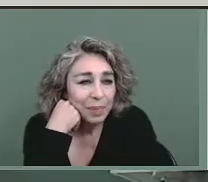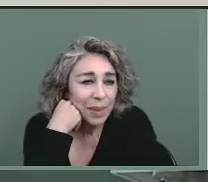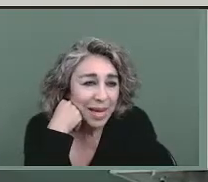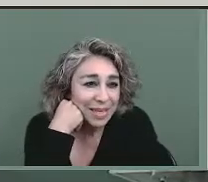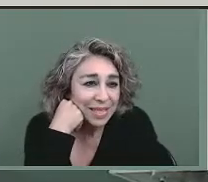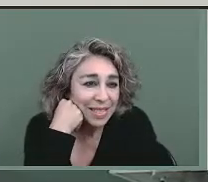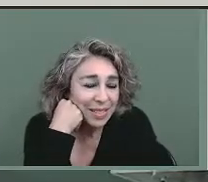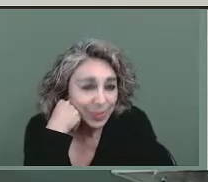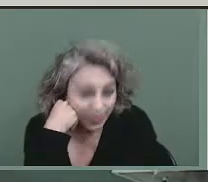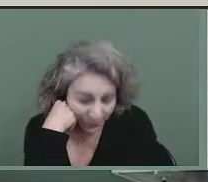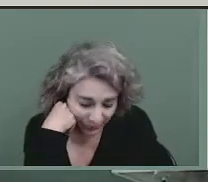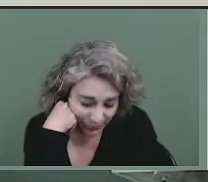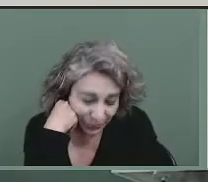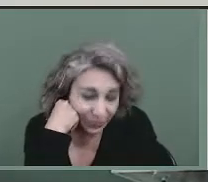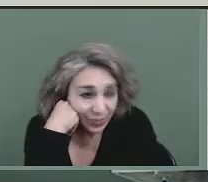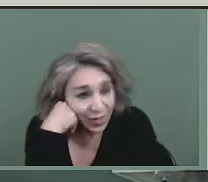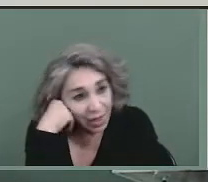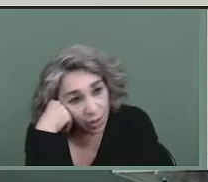But